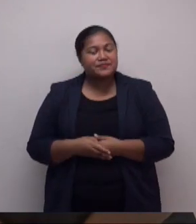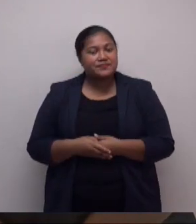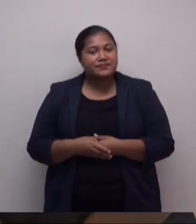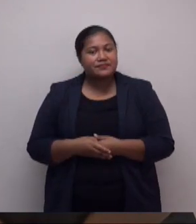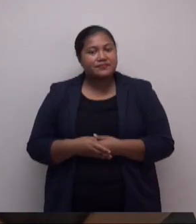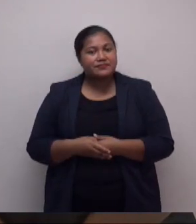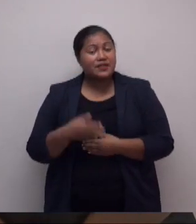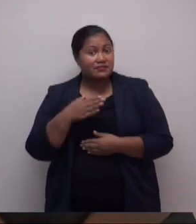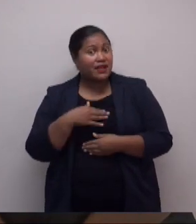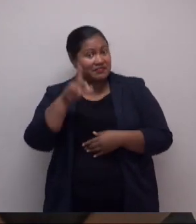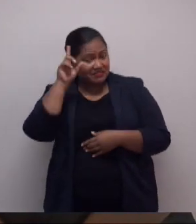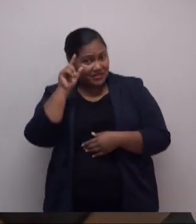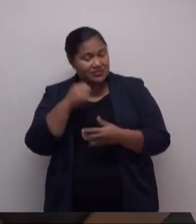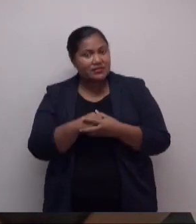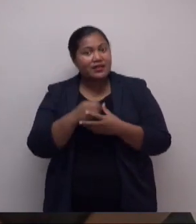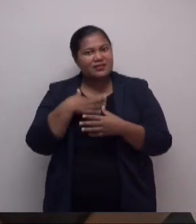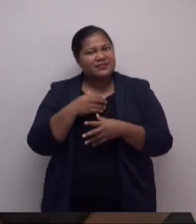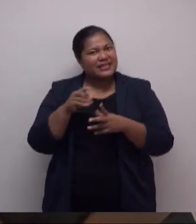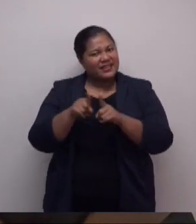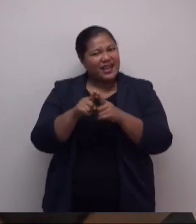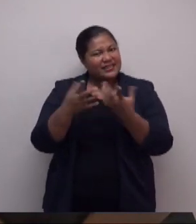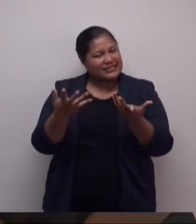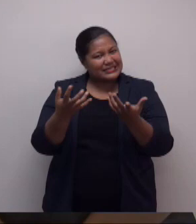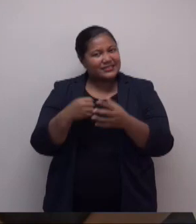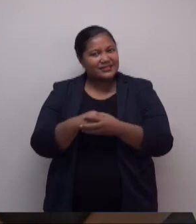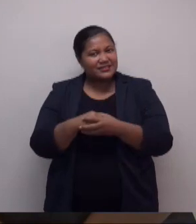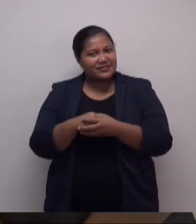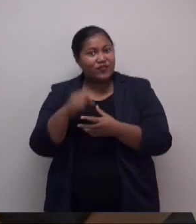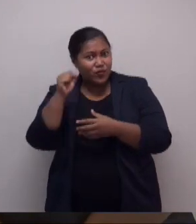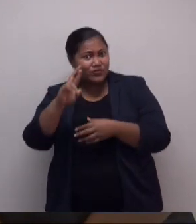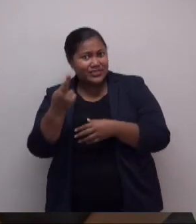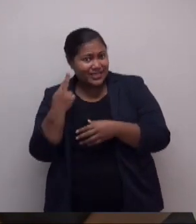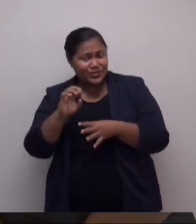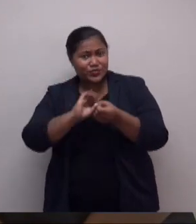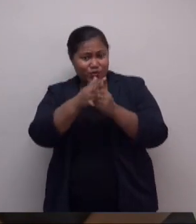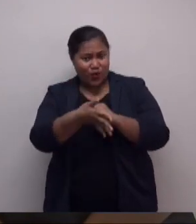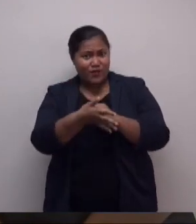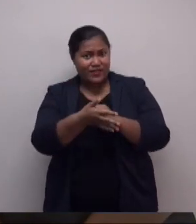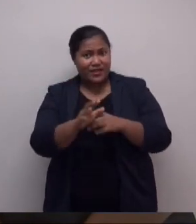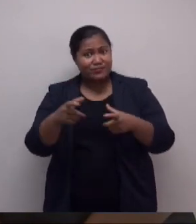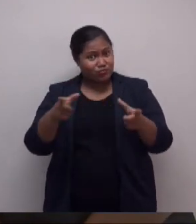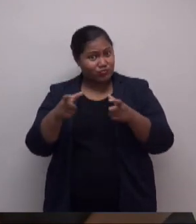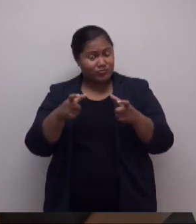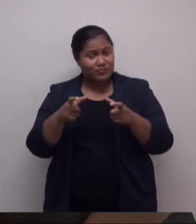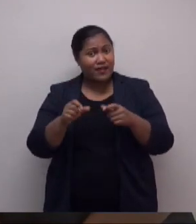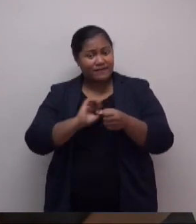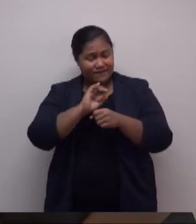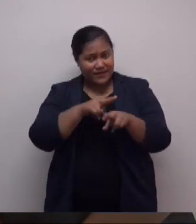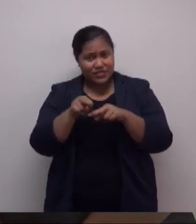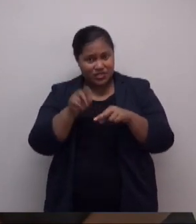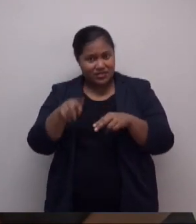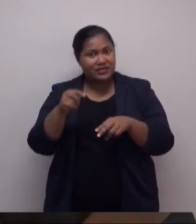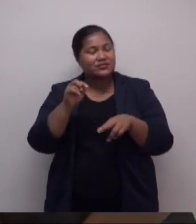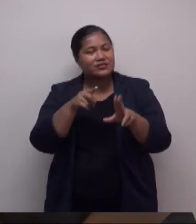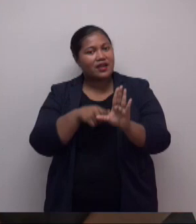My fellow Fijians, this may almost sound like a full return to the COVID-contained Fiji we knew earlier this year. It is not. It